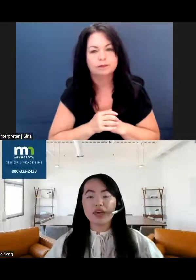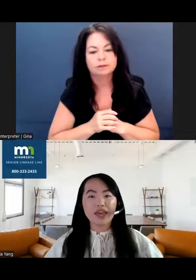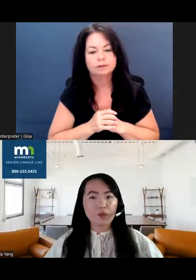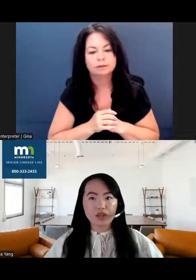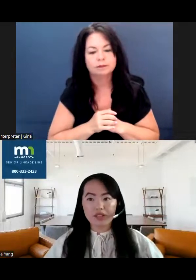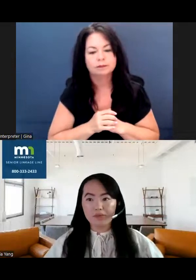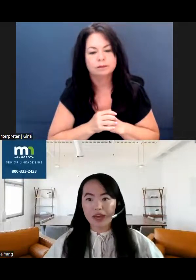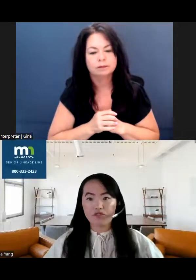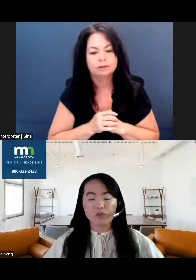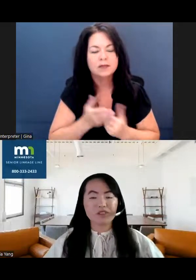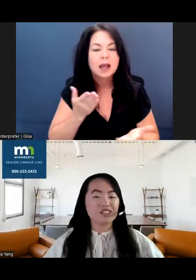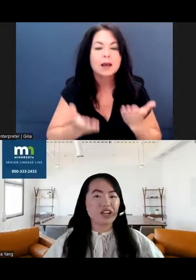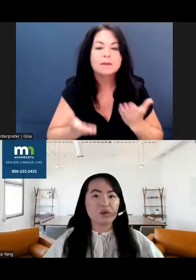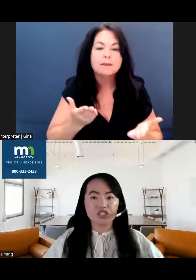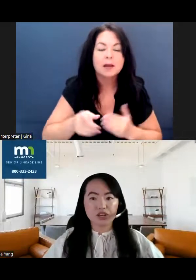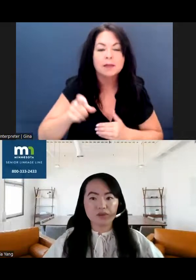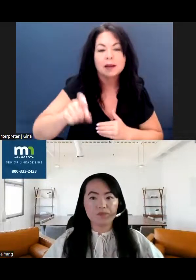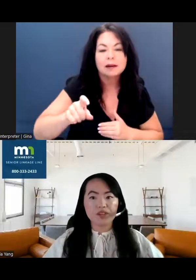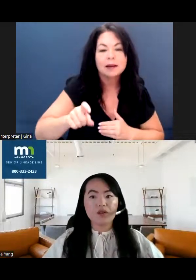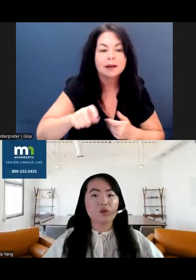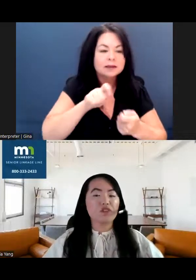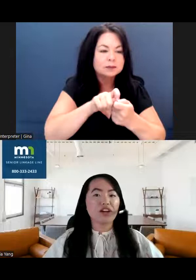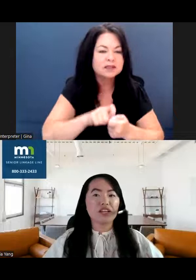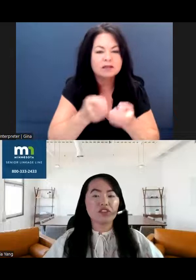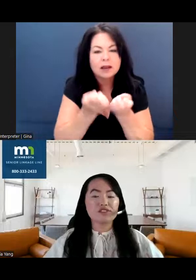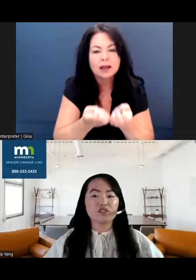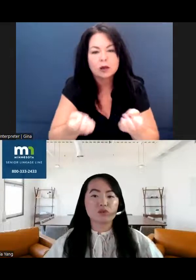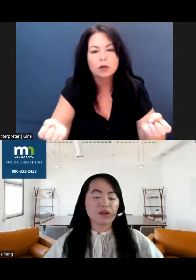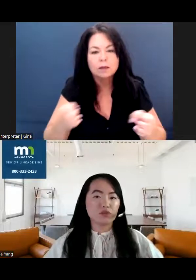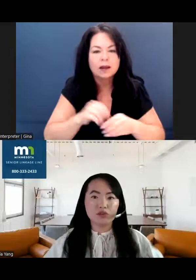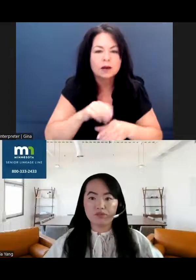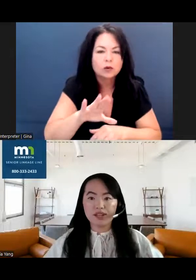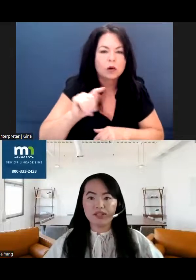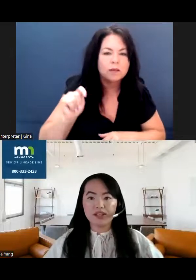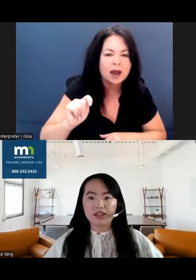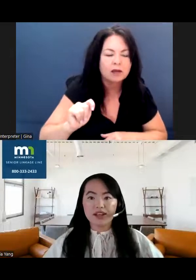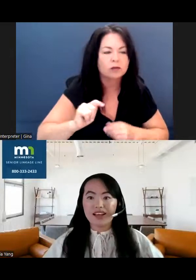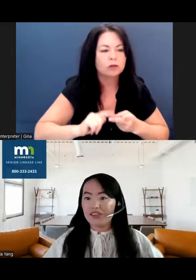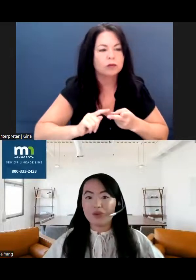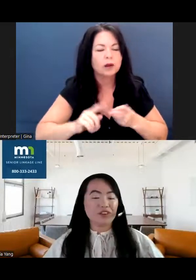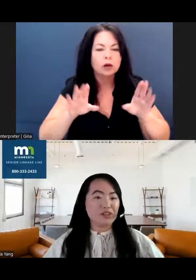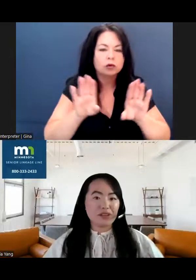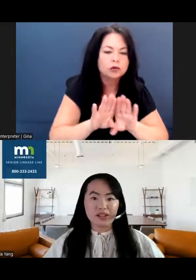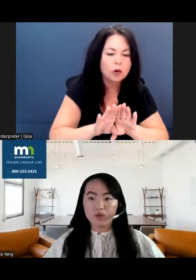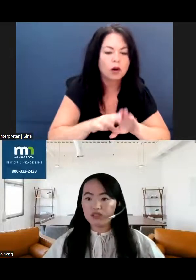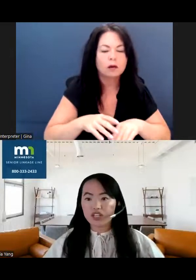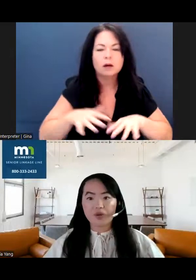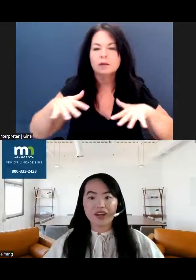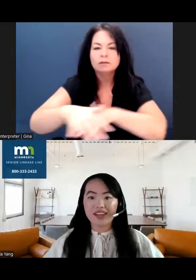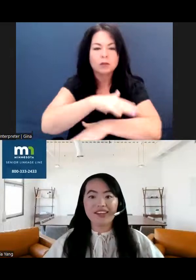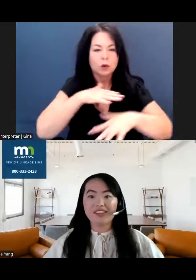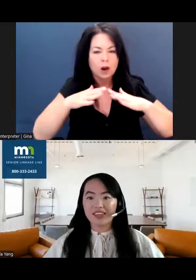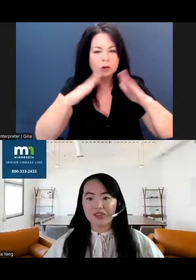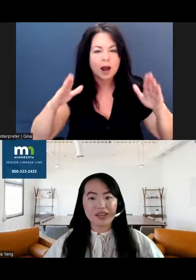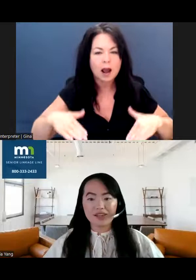a handrail in the bathroom or the shower chair, or providing other durable medical equipment, whether you need a wheelchair